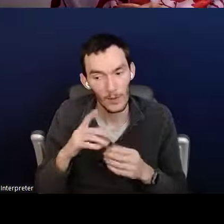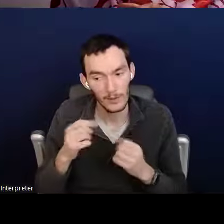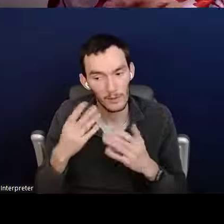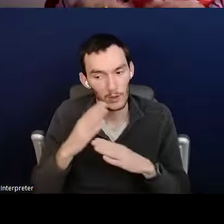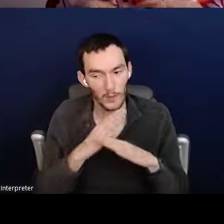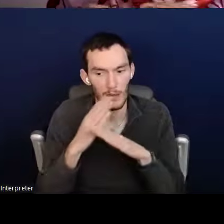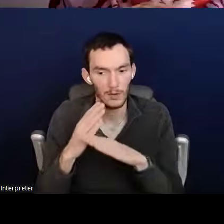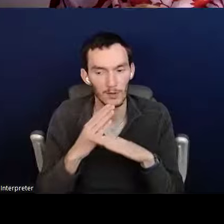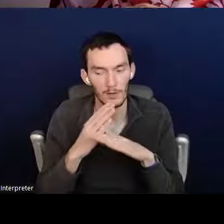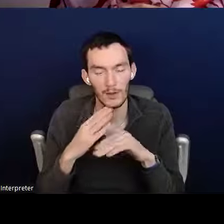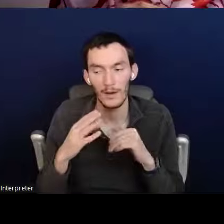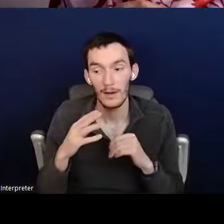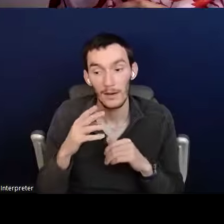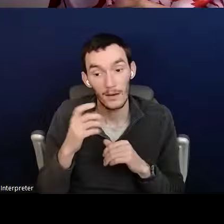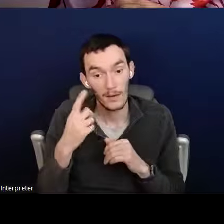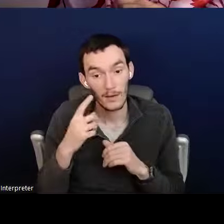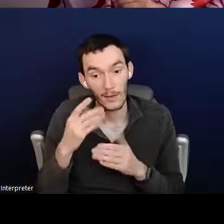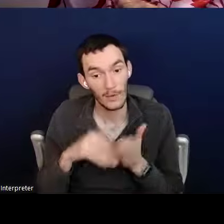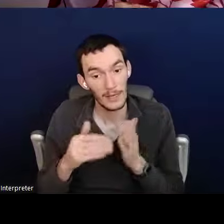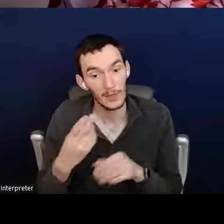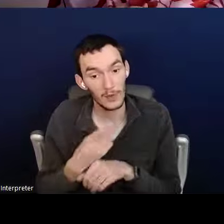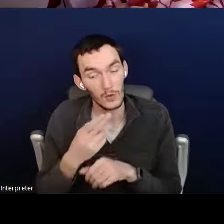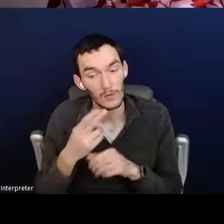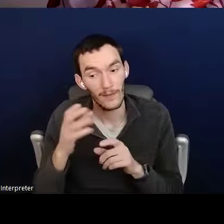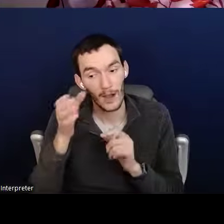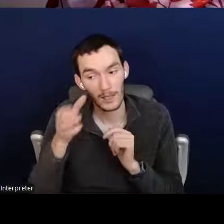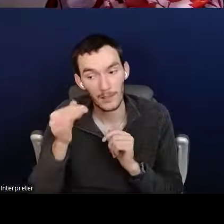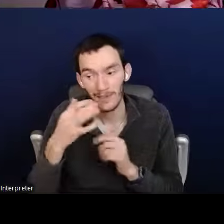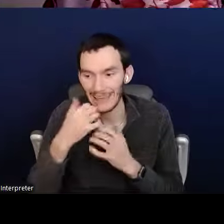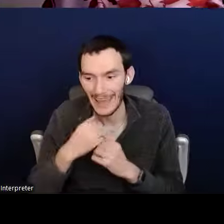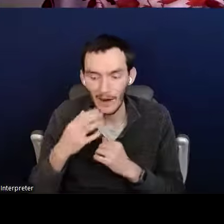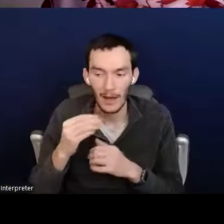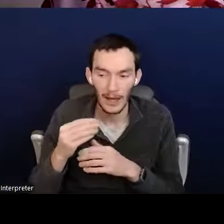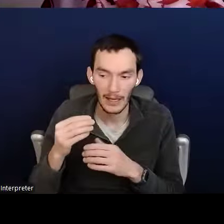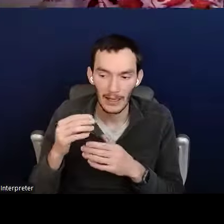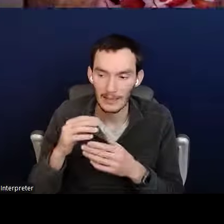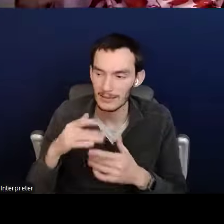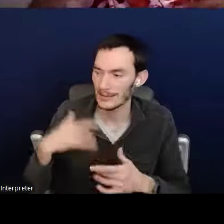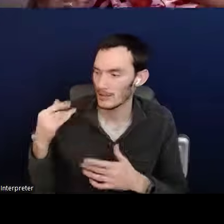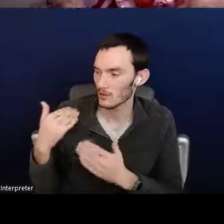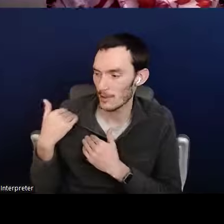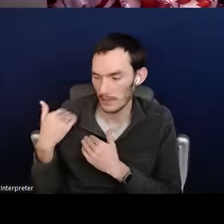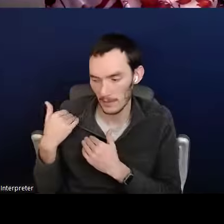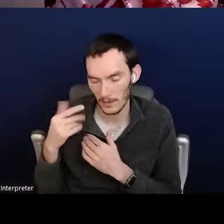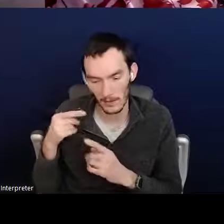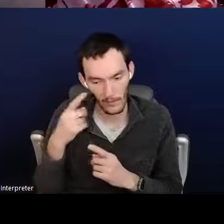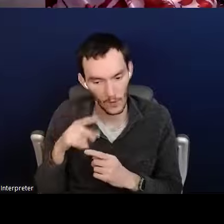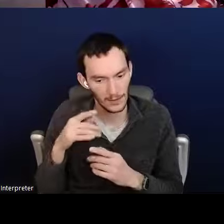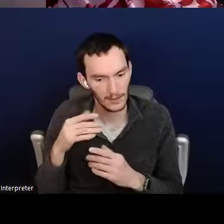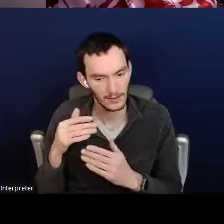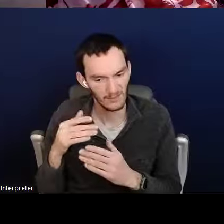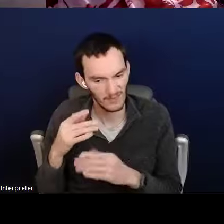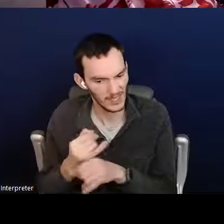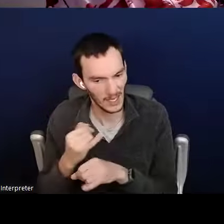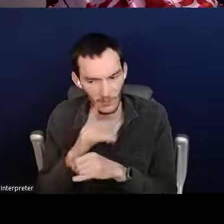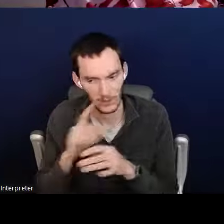barriers. It is, in fact, their repeated use of the concept of care and relational sense of responsibility to the site that continue to emerge as a key aspect of